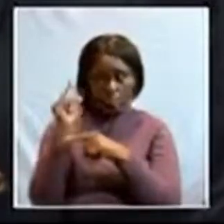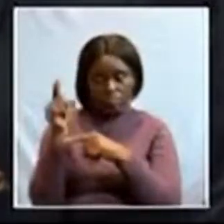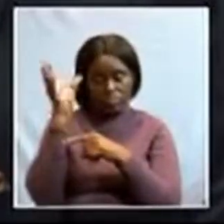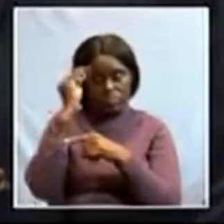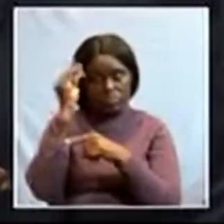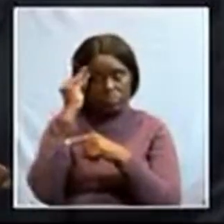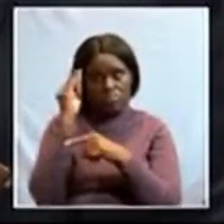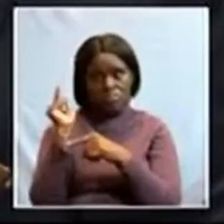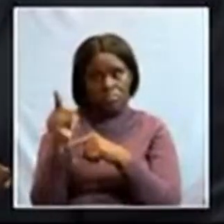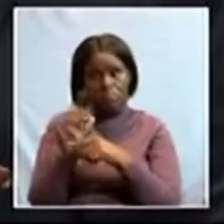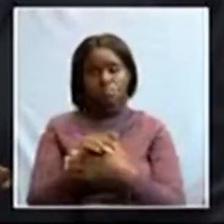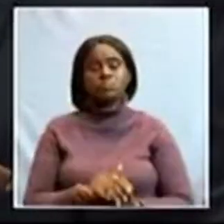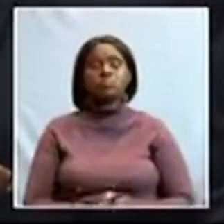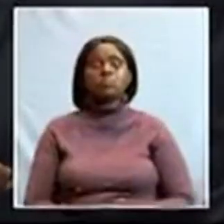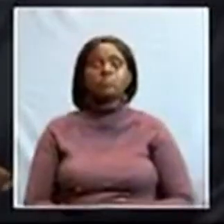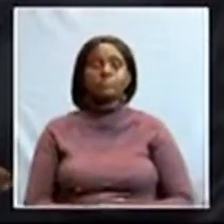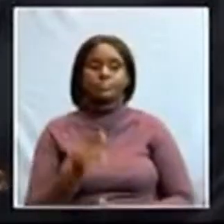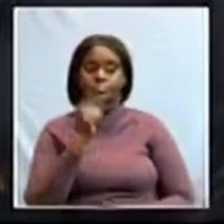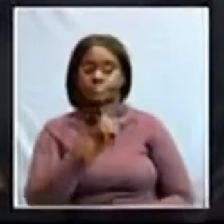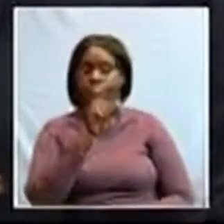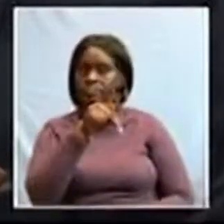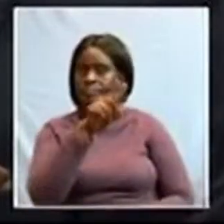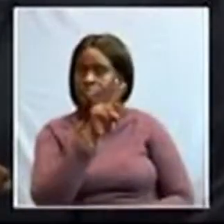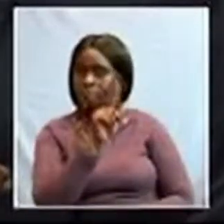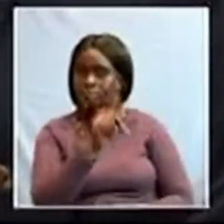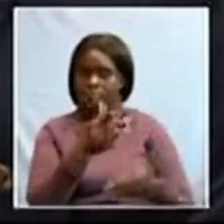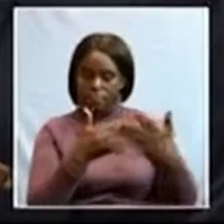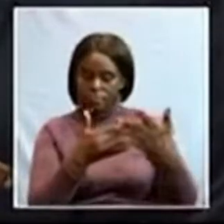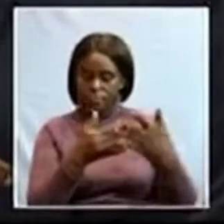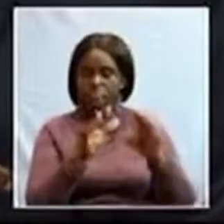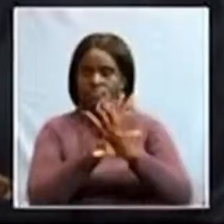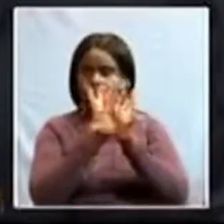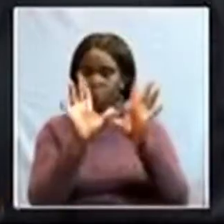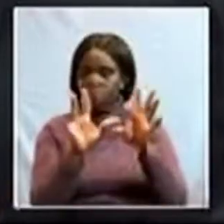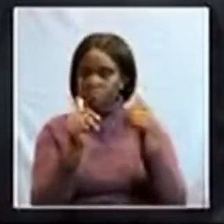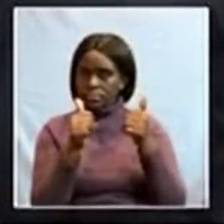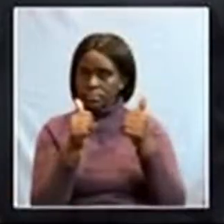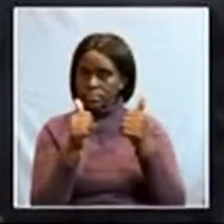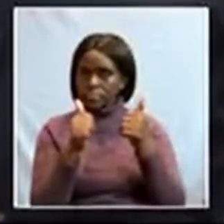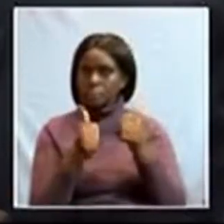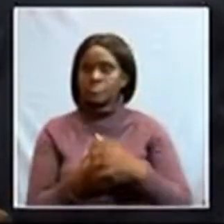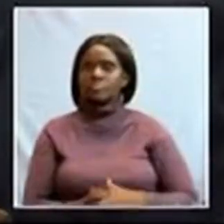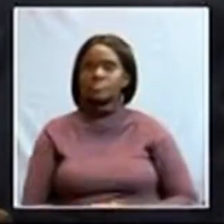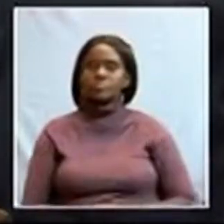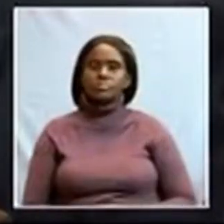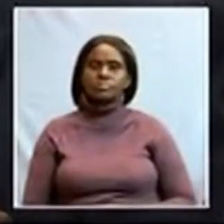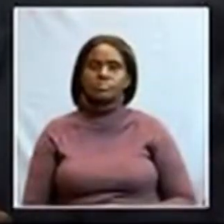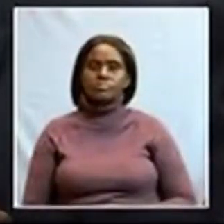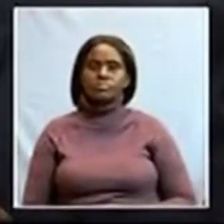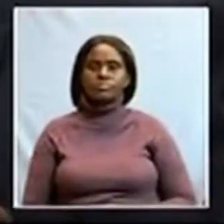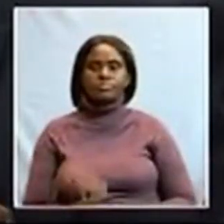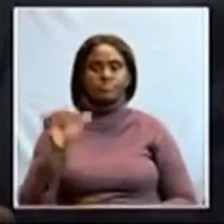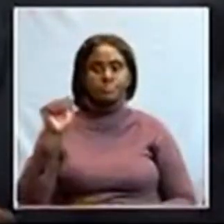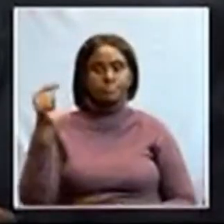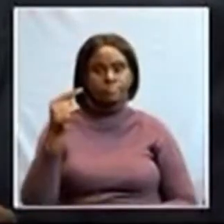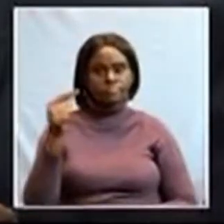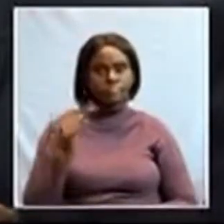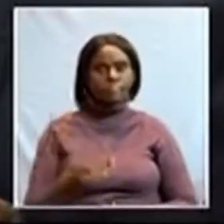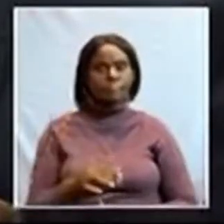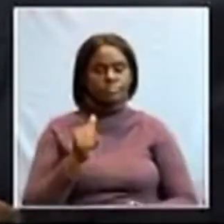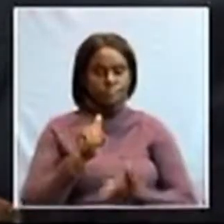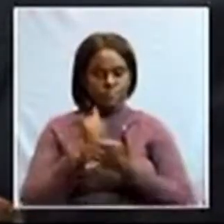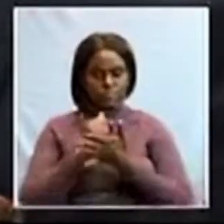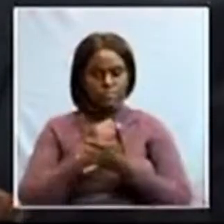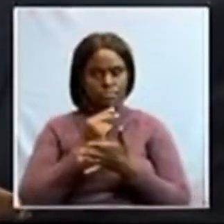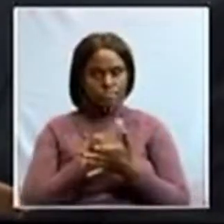expert, are these vouchers properly acquitted? Auditor General, help